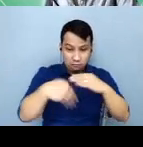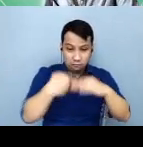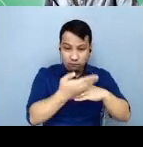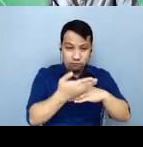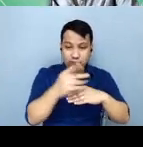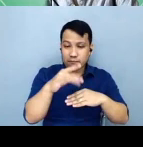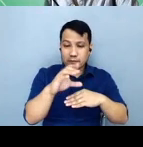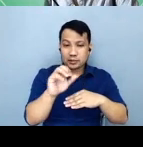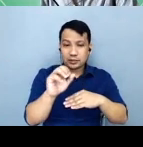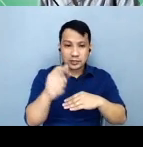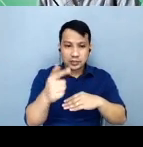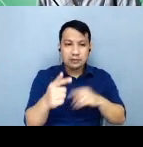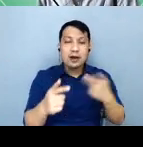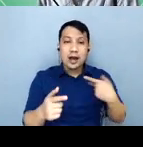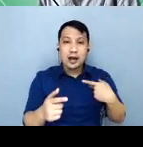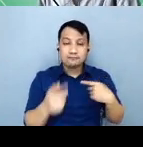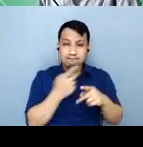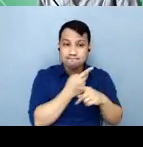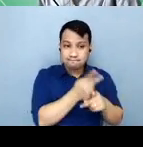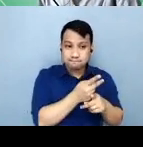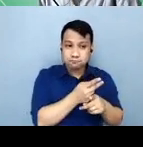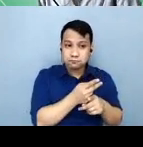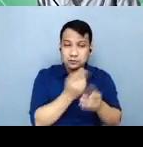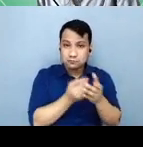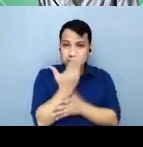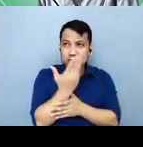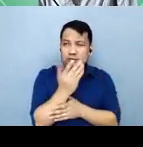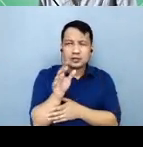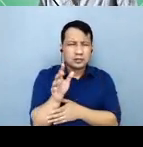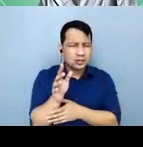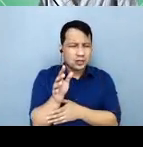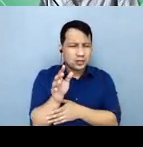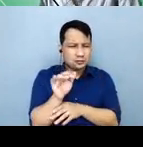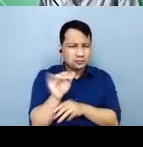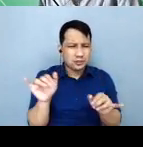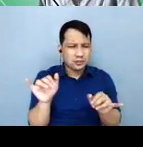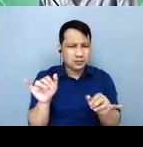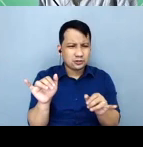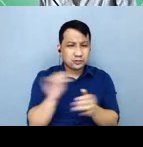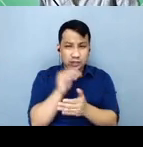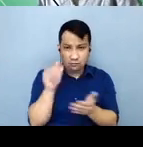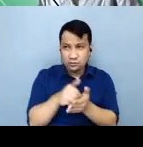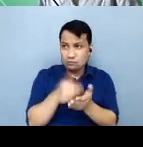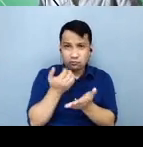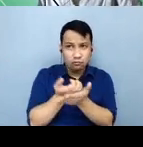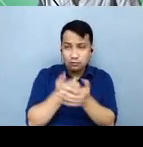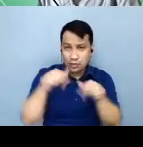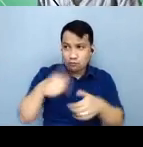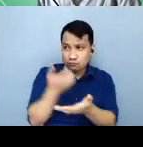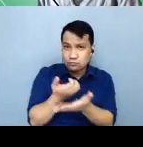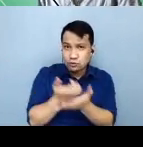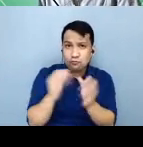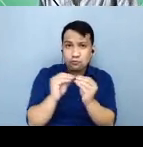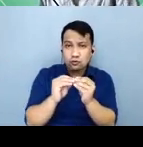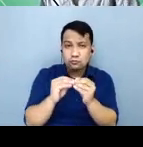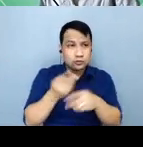There is a growing demand for products. And I think in the face of this decentralized economy, where being able to deliver